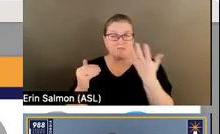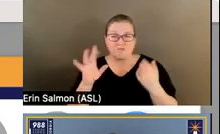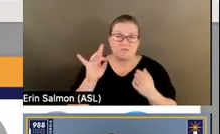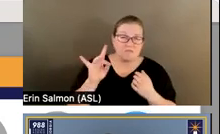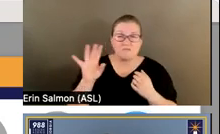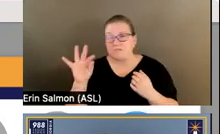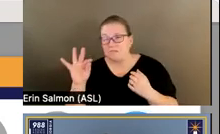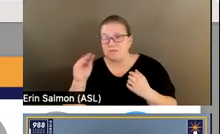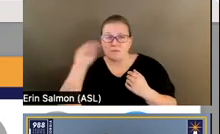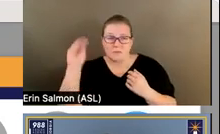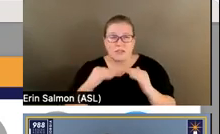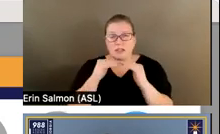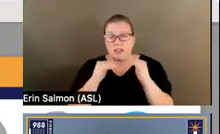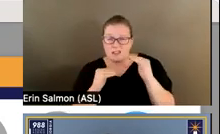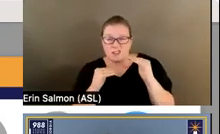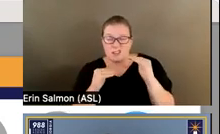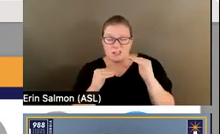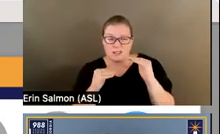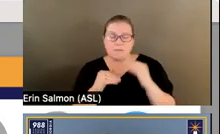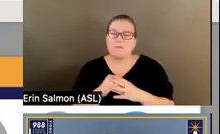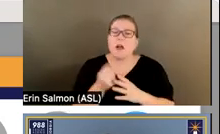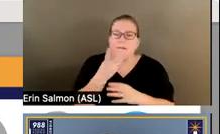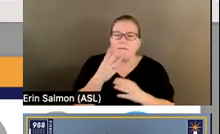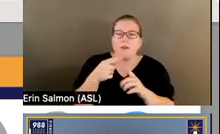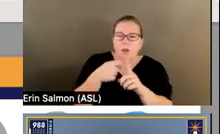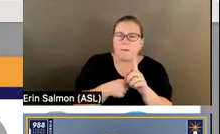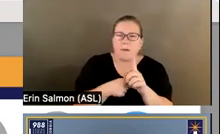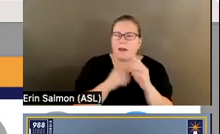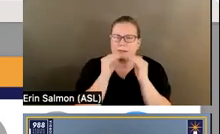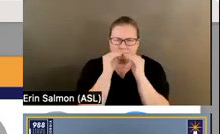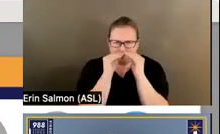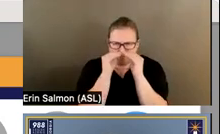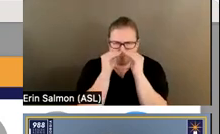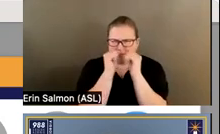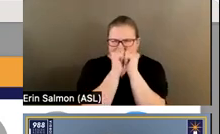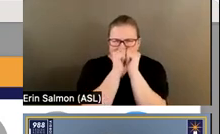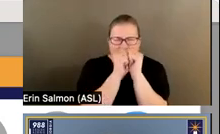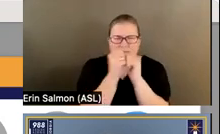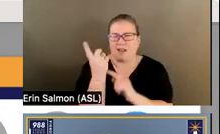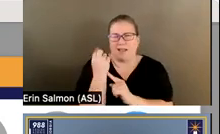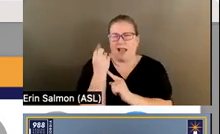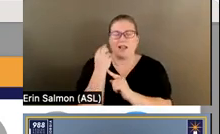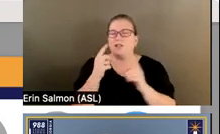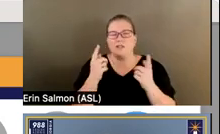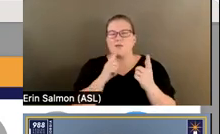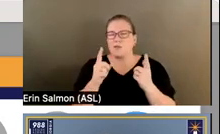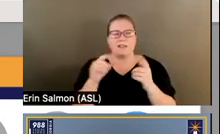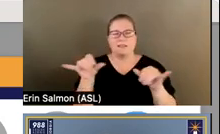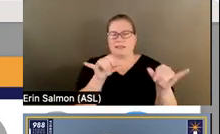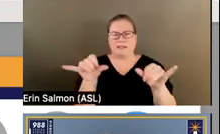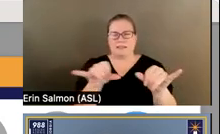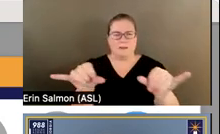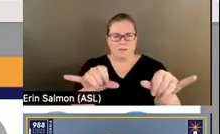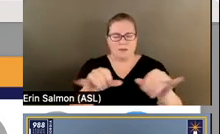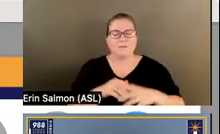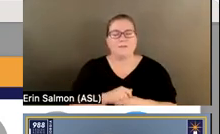9%. And in some months, it was very small differences of less than 1%. We're closely